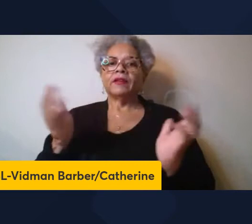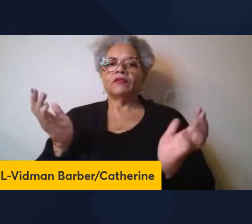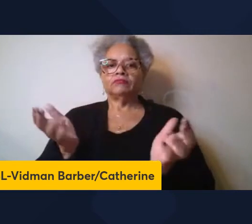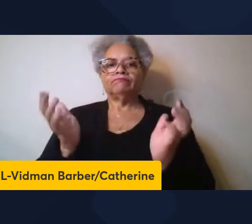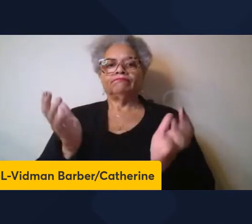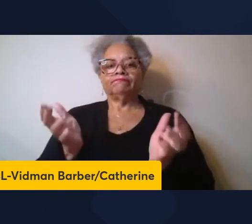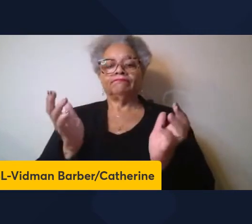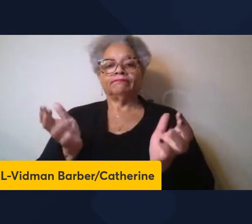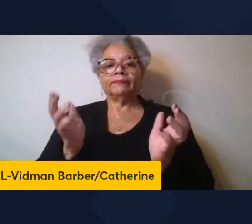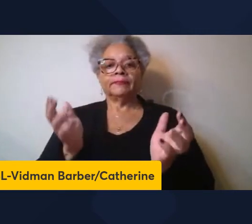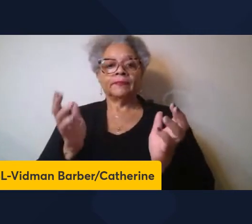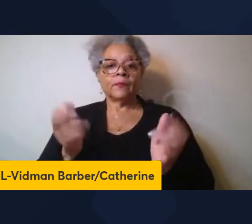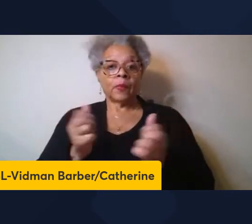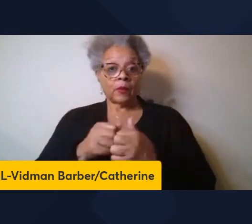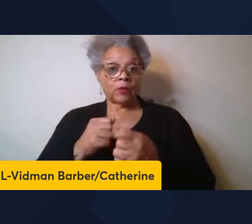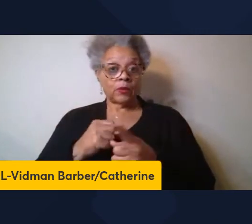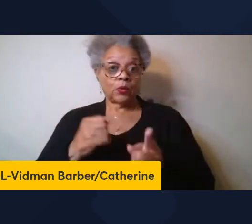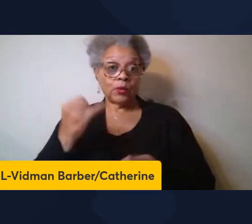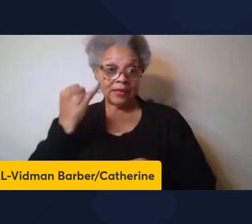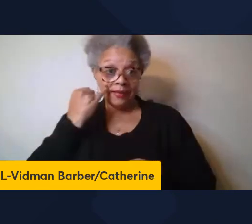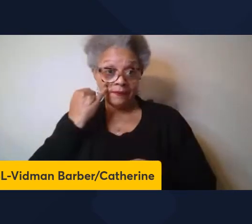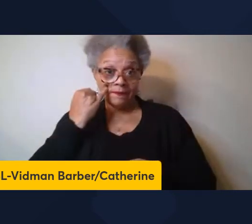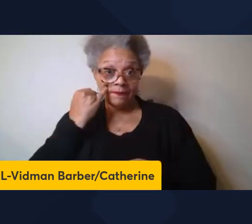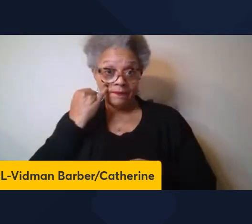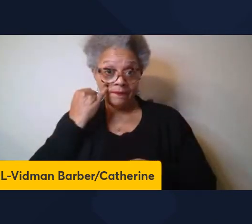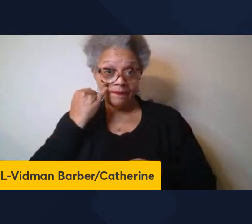you. And if you